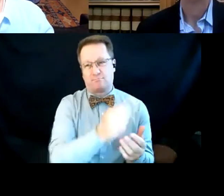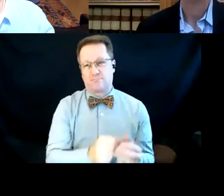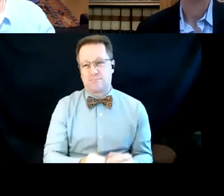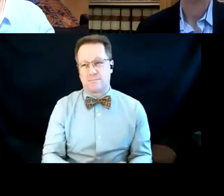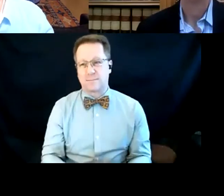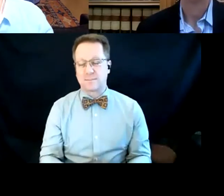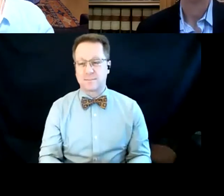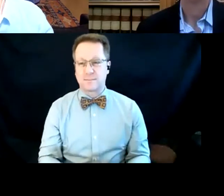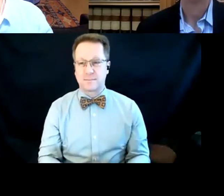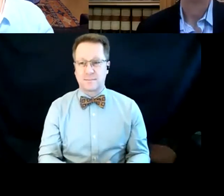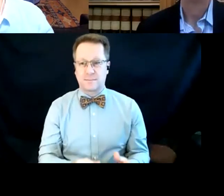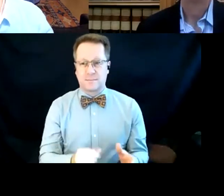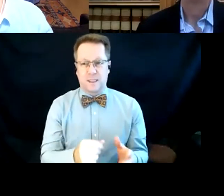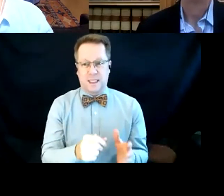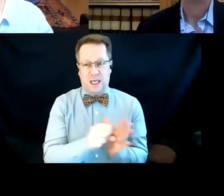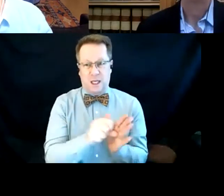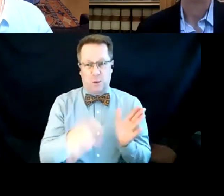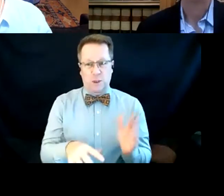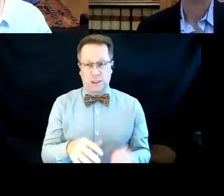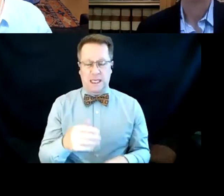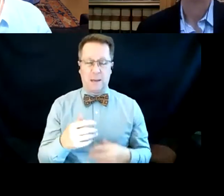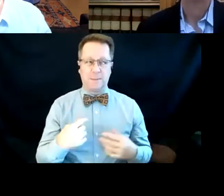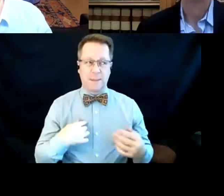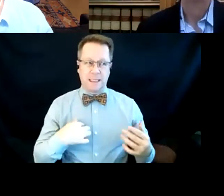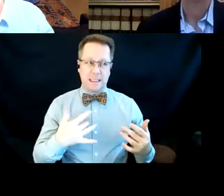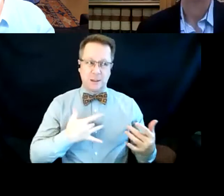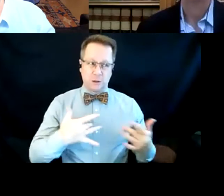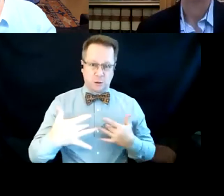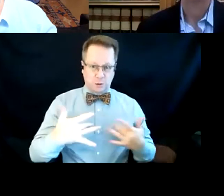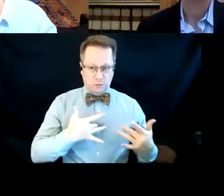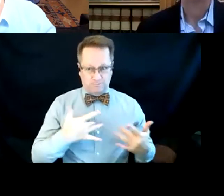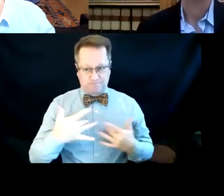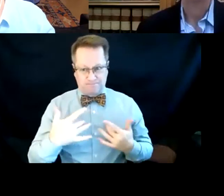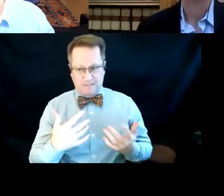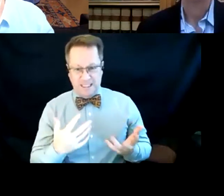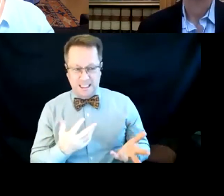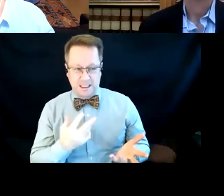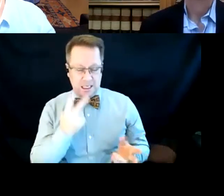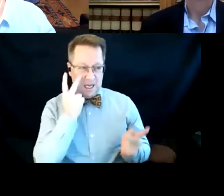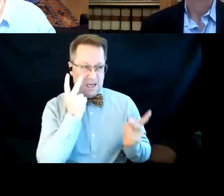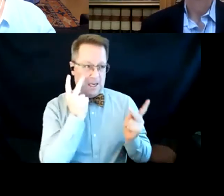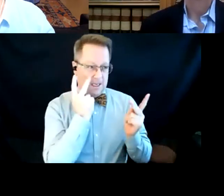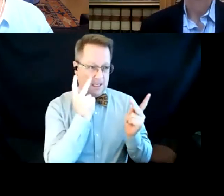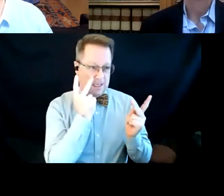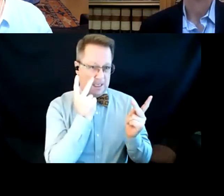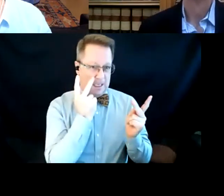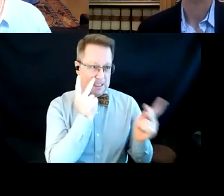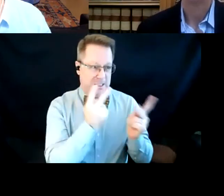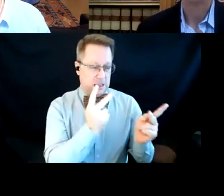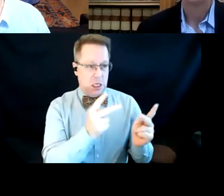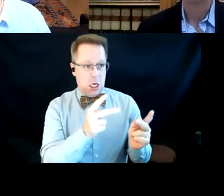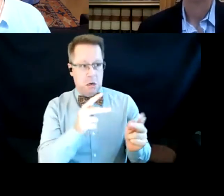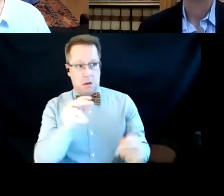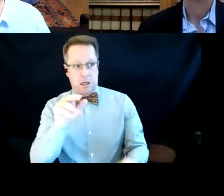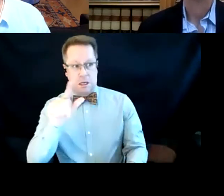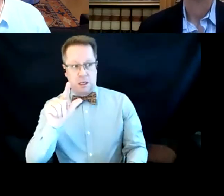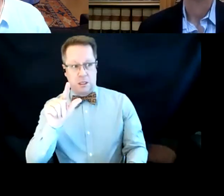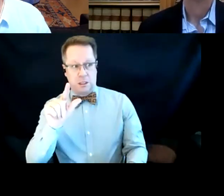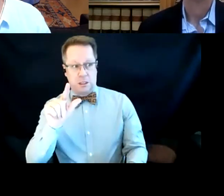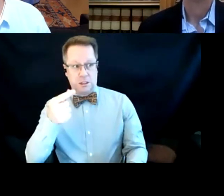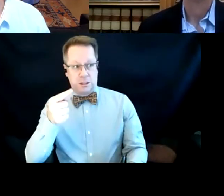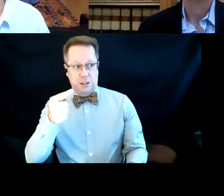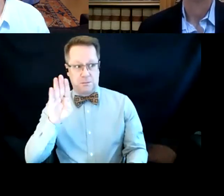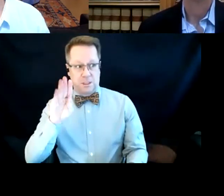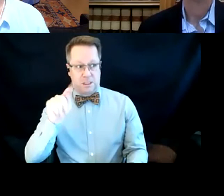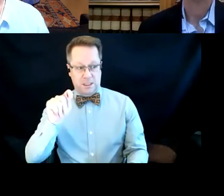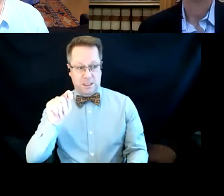in the abortion space, I'm definitely concerned. I haven't seen anything in the LGBT spaces. I think in the religious